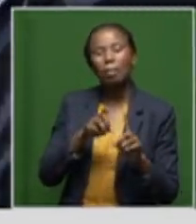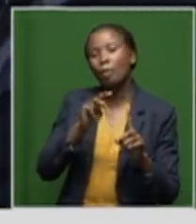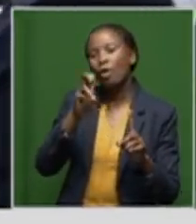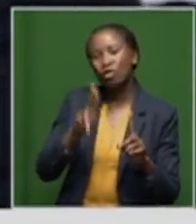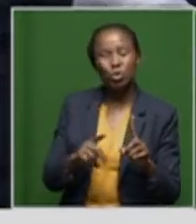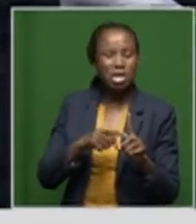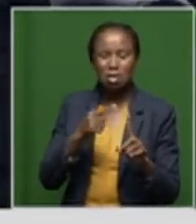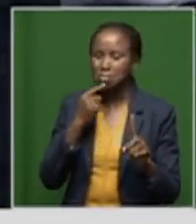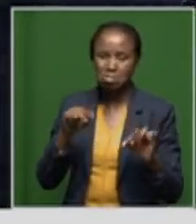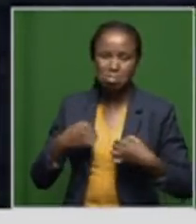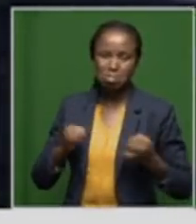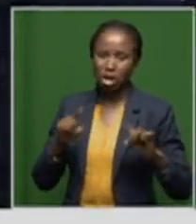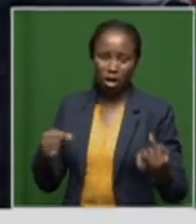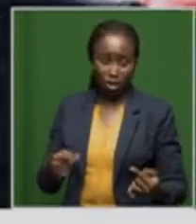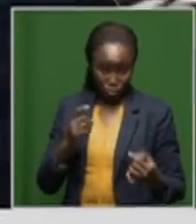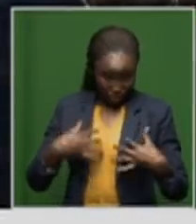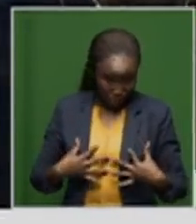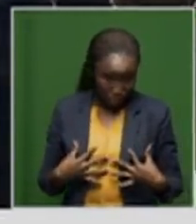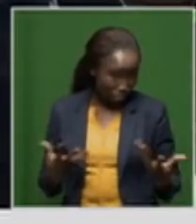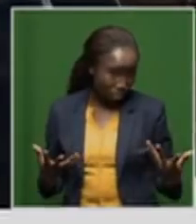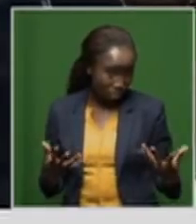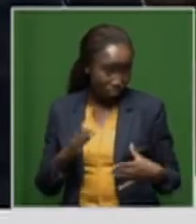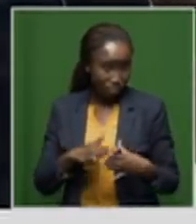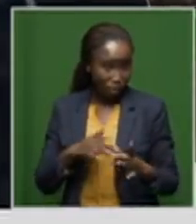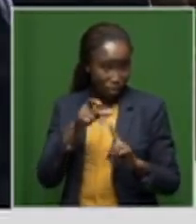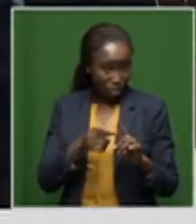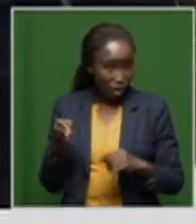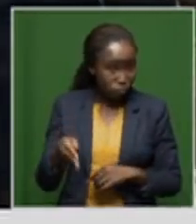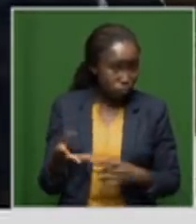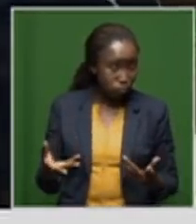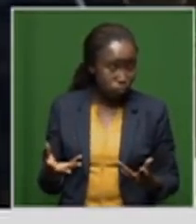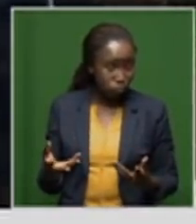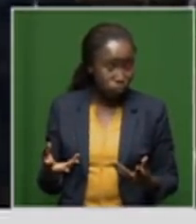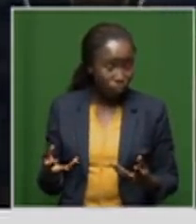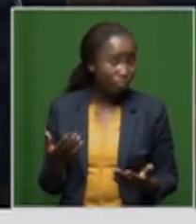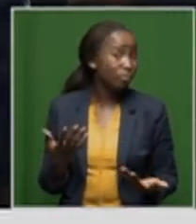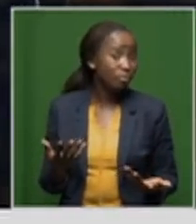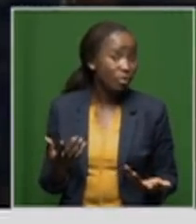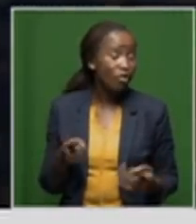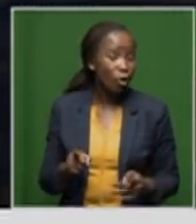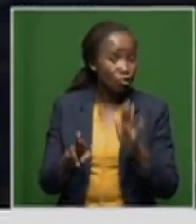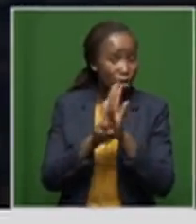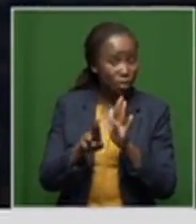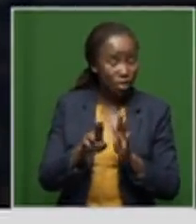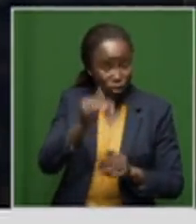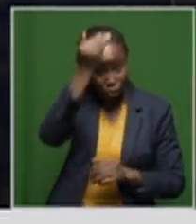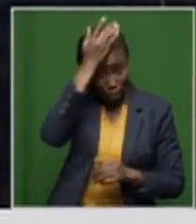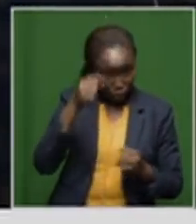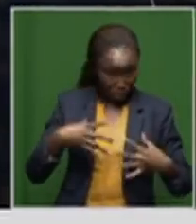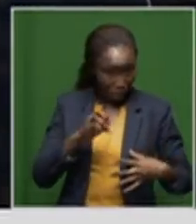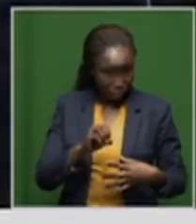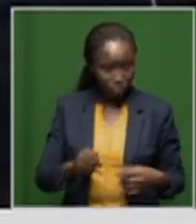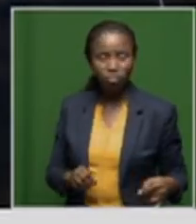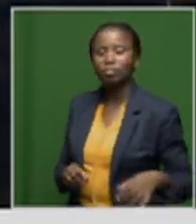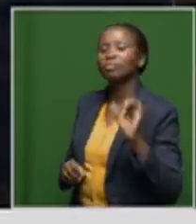speak on matters that he's briefed in. Are you surprised that he's essentially here to represent former President Zuma? Certainly, I